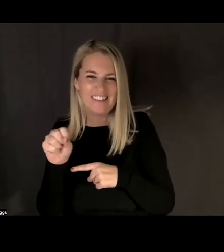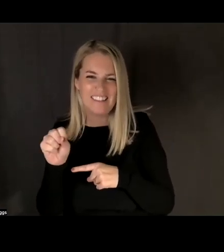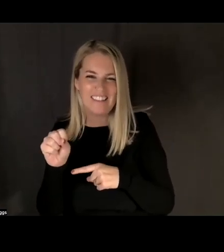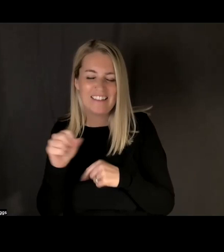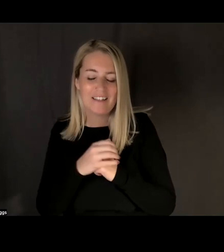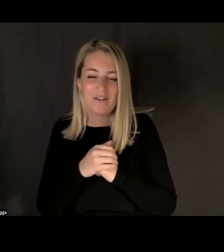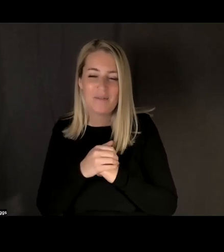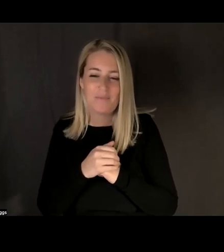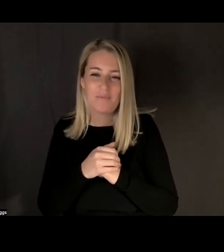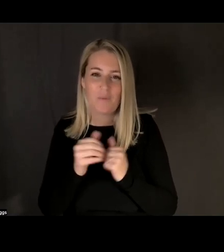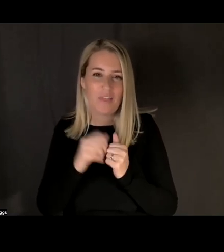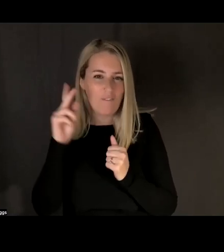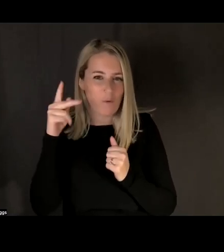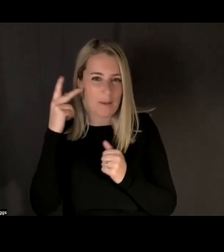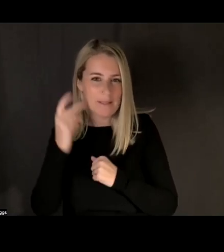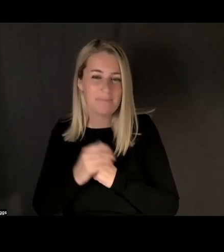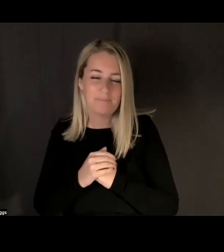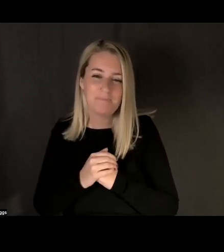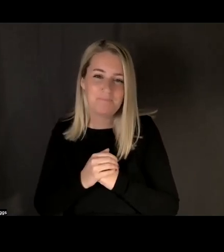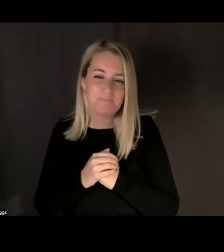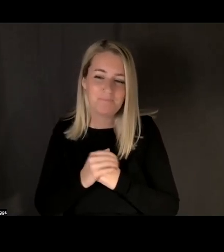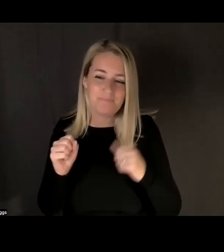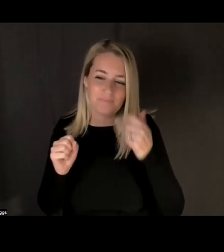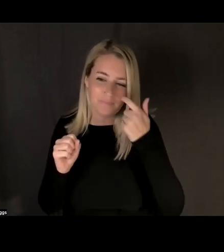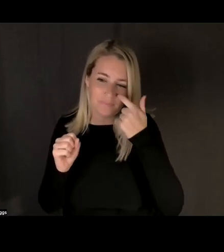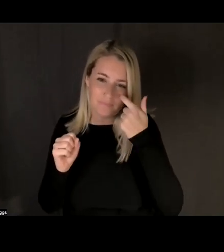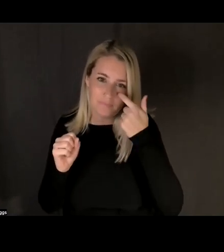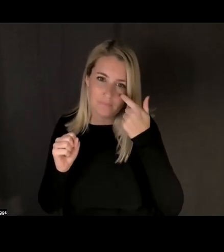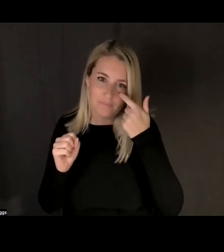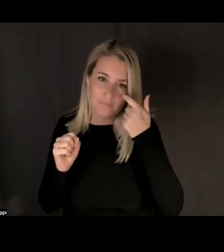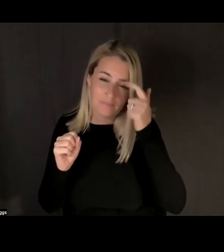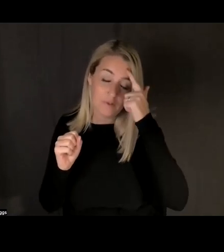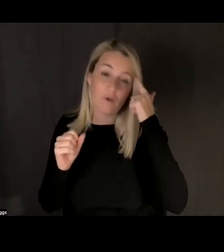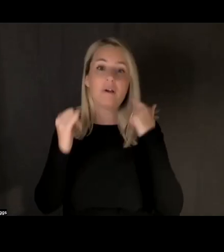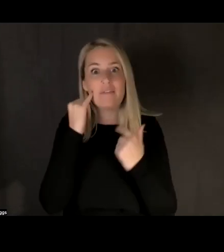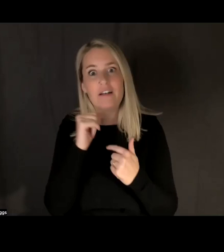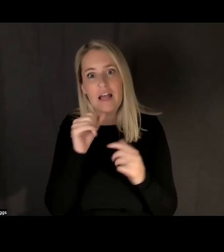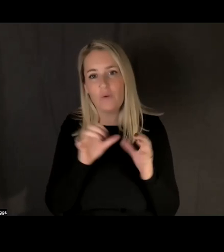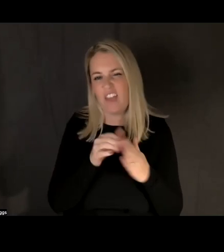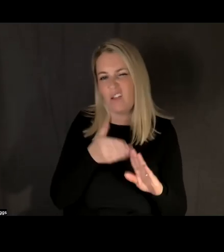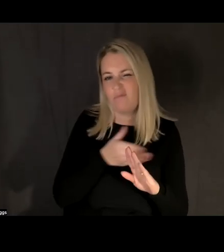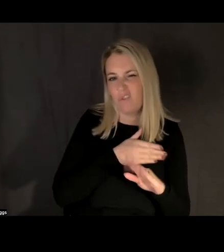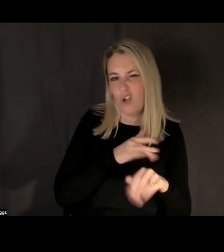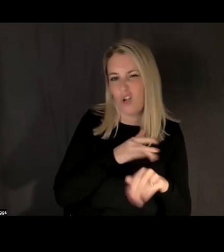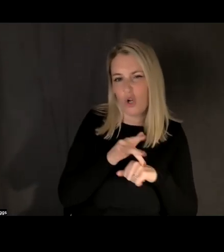phonemes. So yes, unless they're doing that earlier one. Yeah.